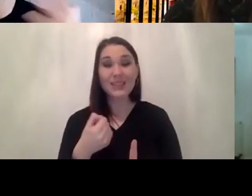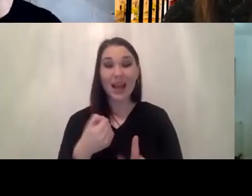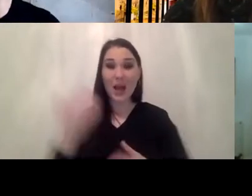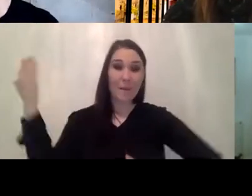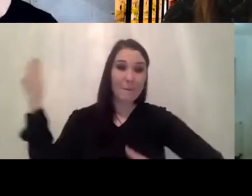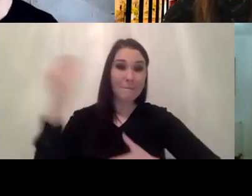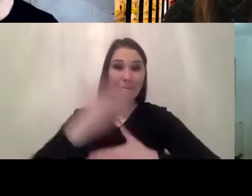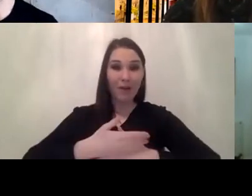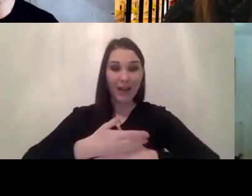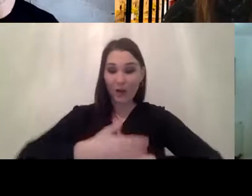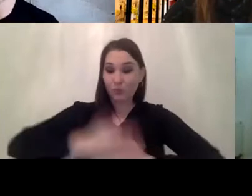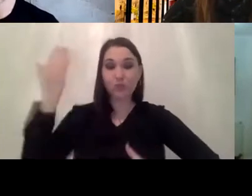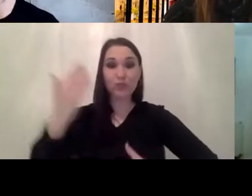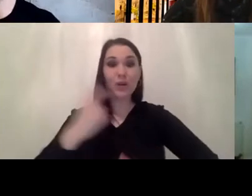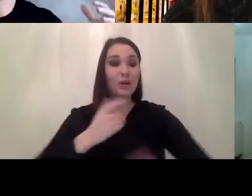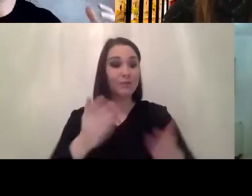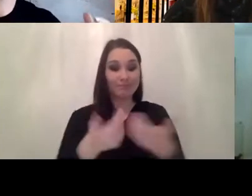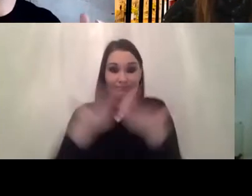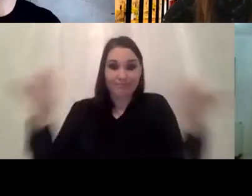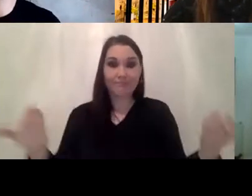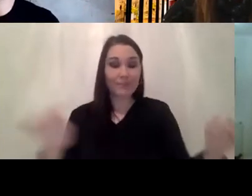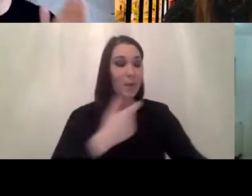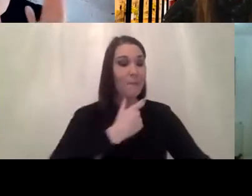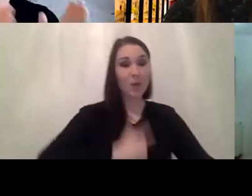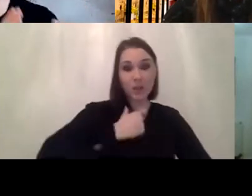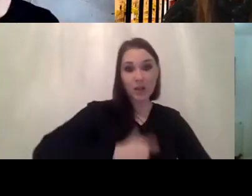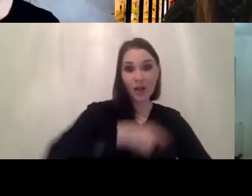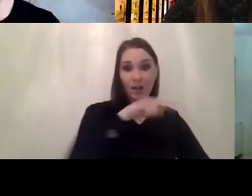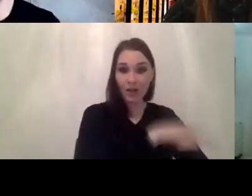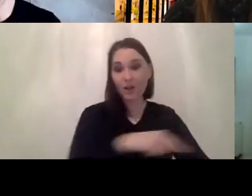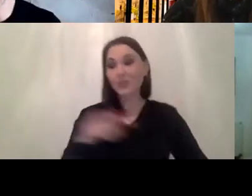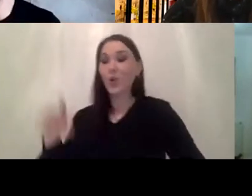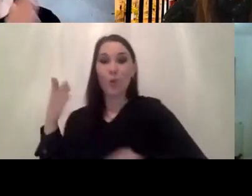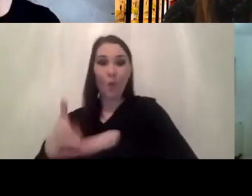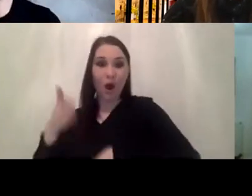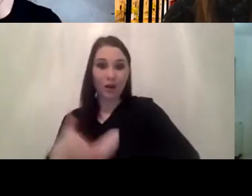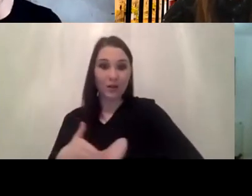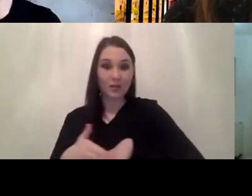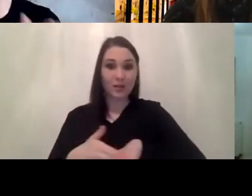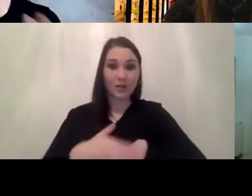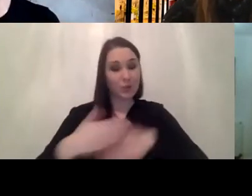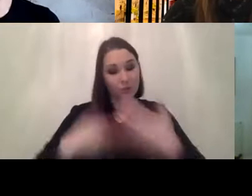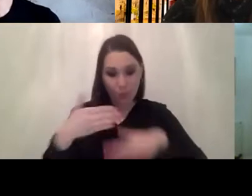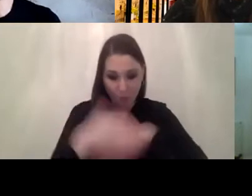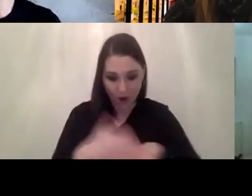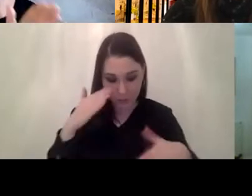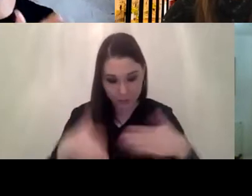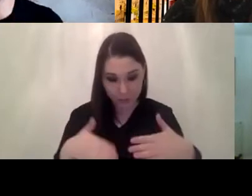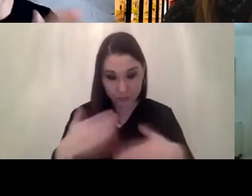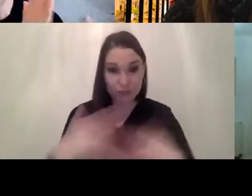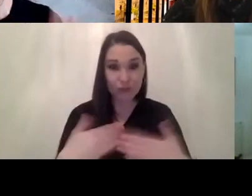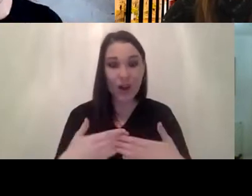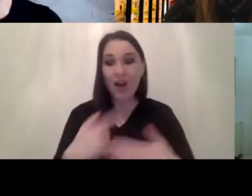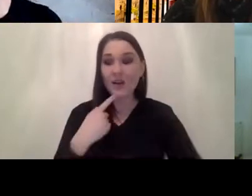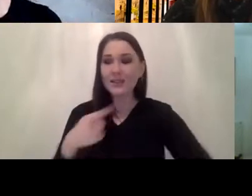personal and work. And in some ways that's been rough, right? We've had to say, you know what, I'm going to stop working at, whatever o'clock, let's say